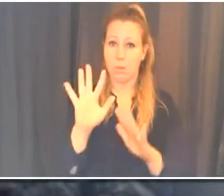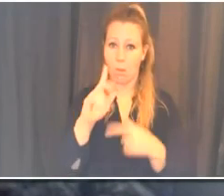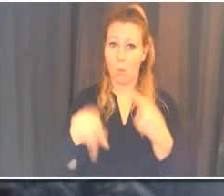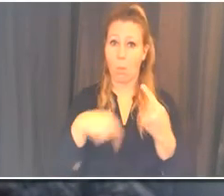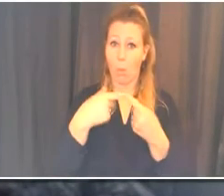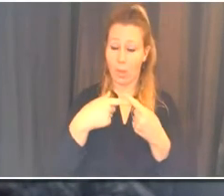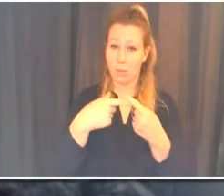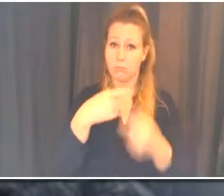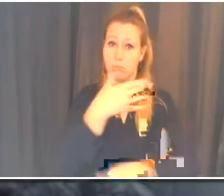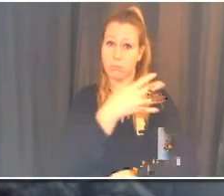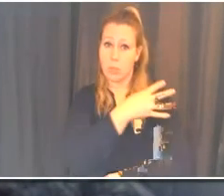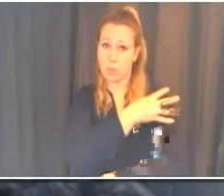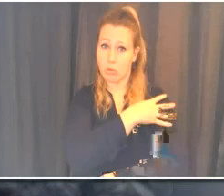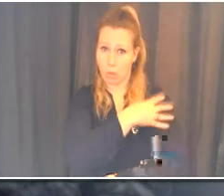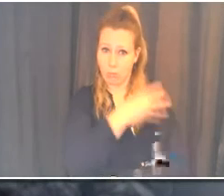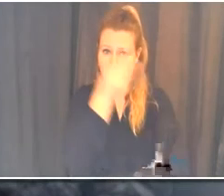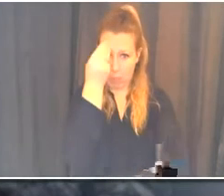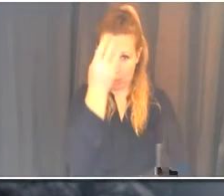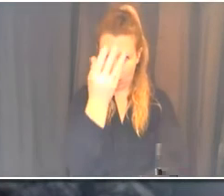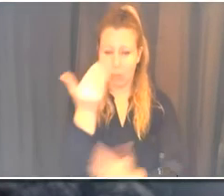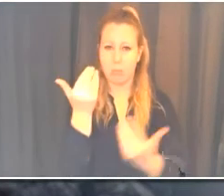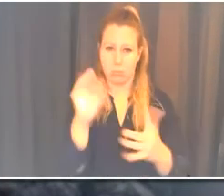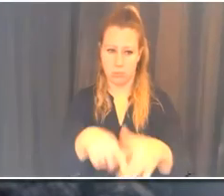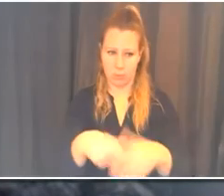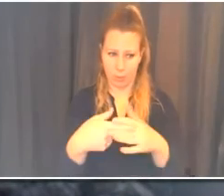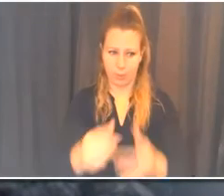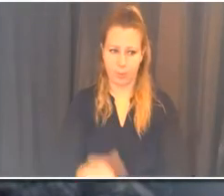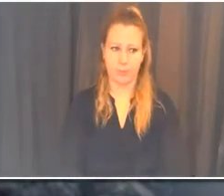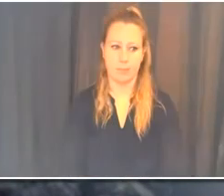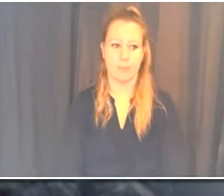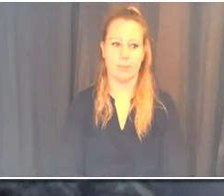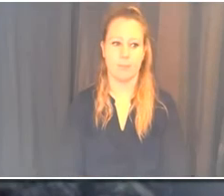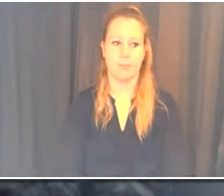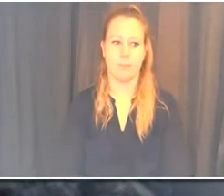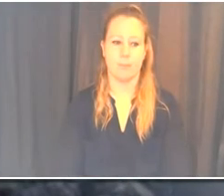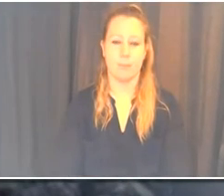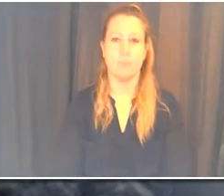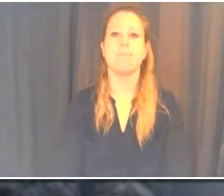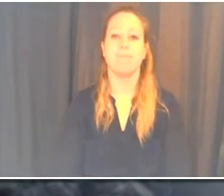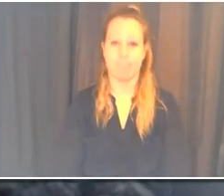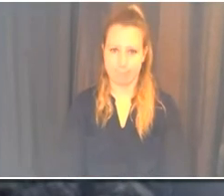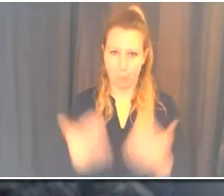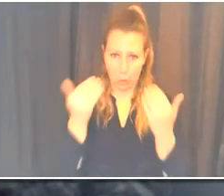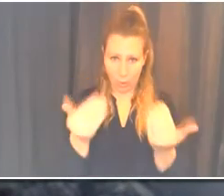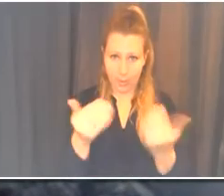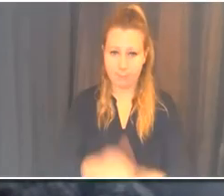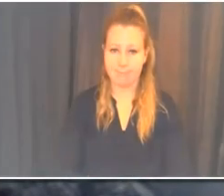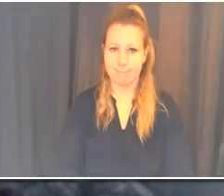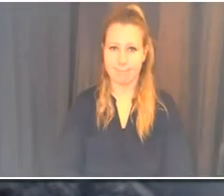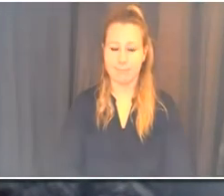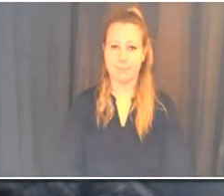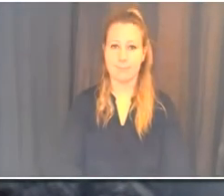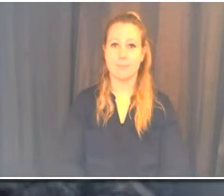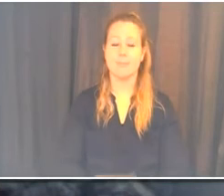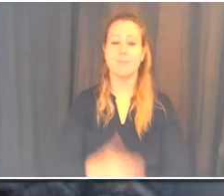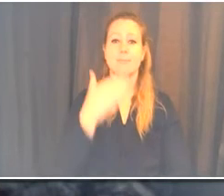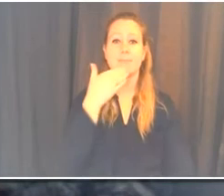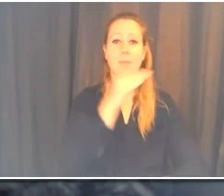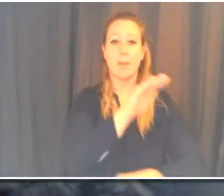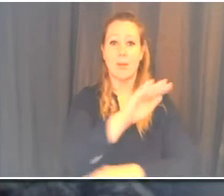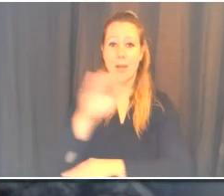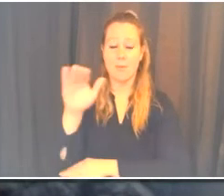for case coordination at Northern Manhattan Improvement corporation on behalf of nimic we would like to thank you for inviting us to provide